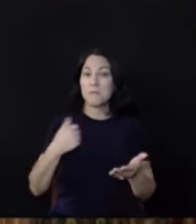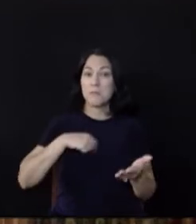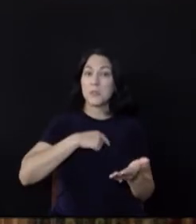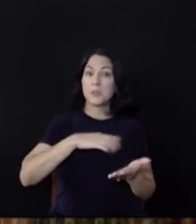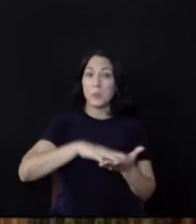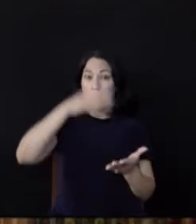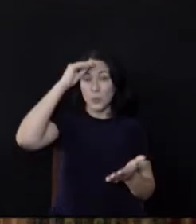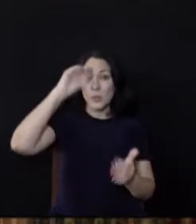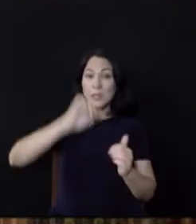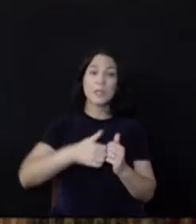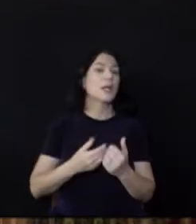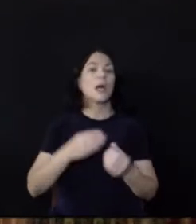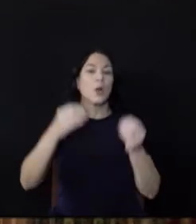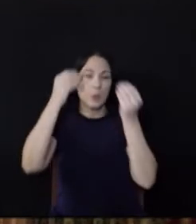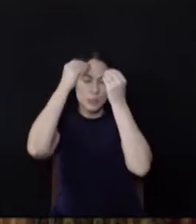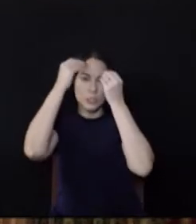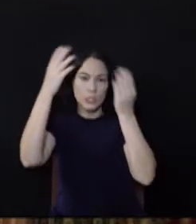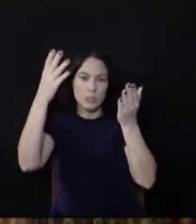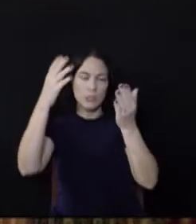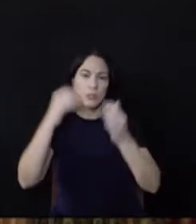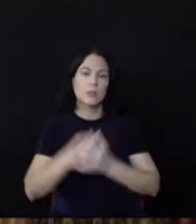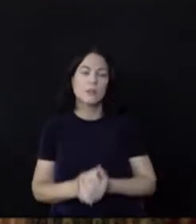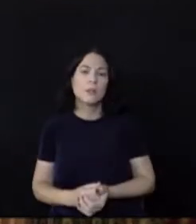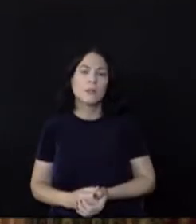that. We are called